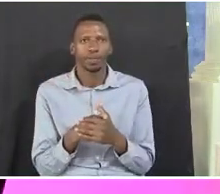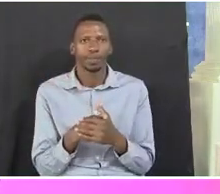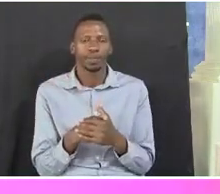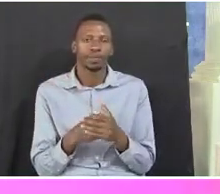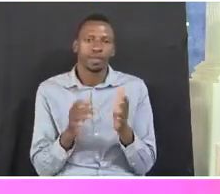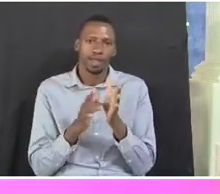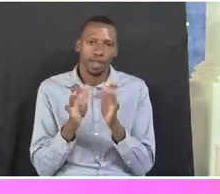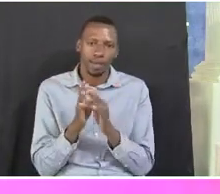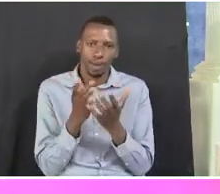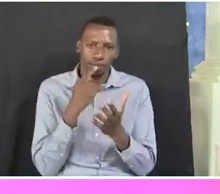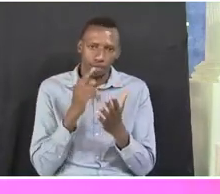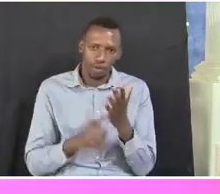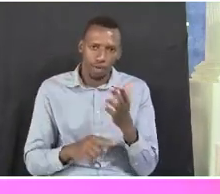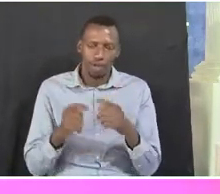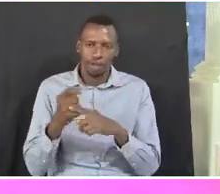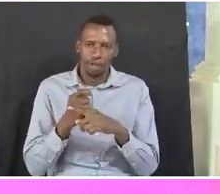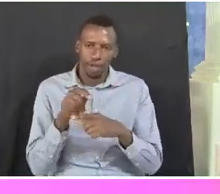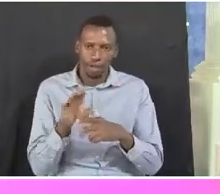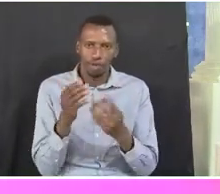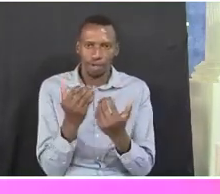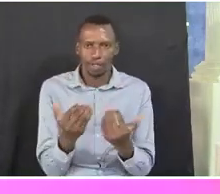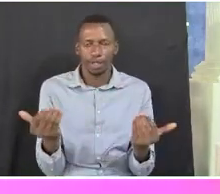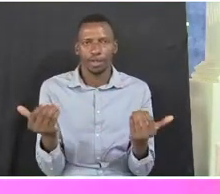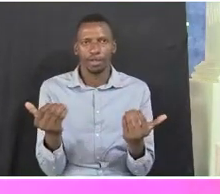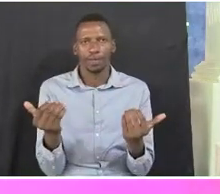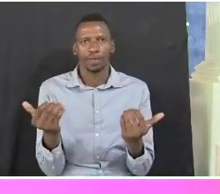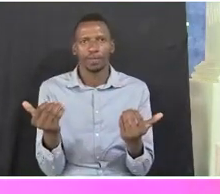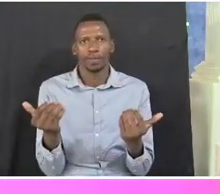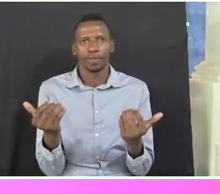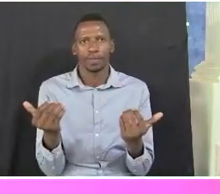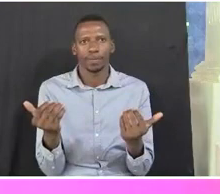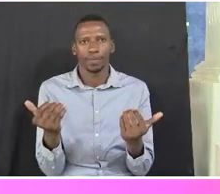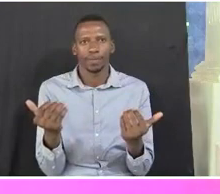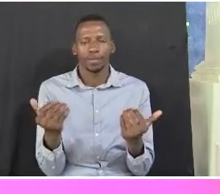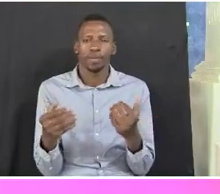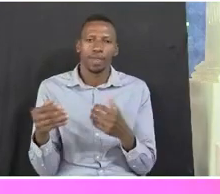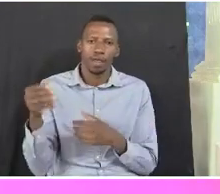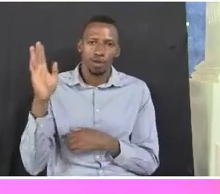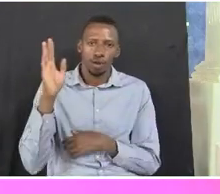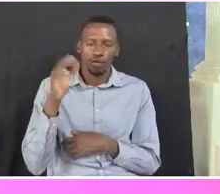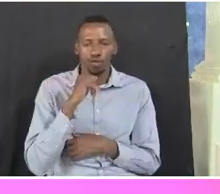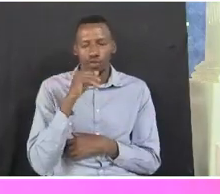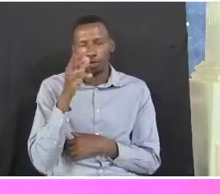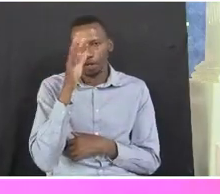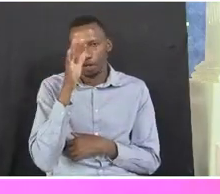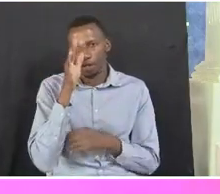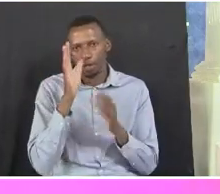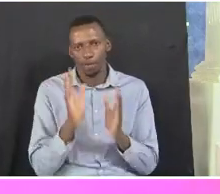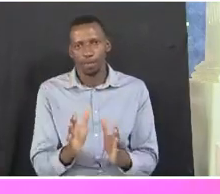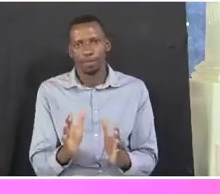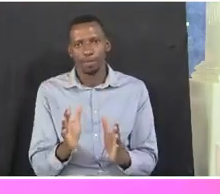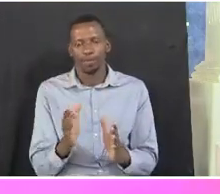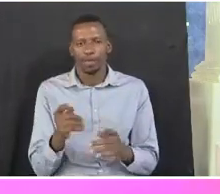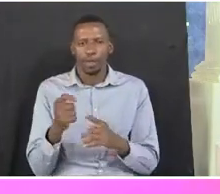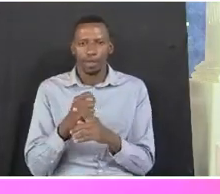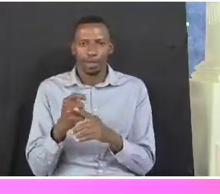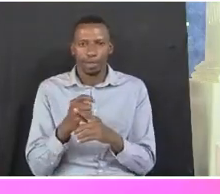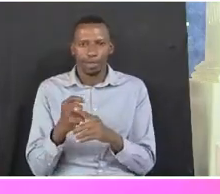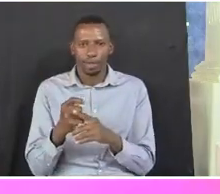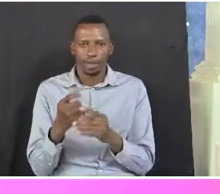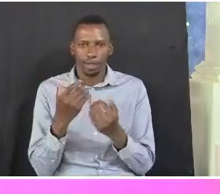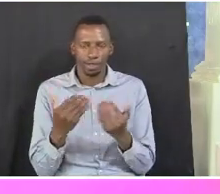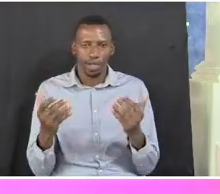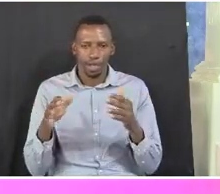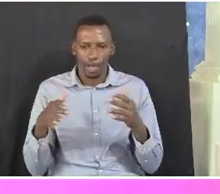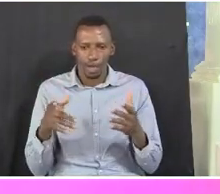The Bible is saying, train up a child. God is not a liar. Train up a child in the way he